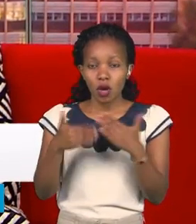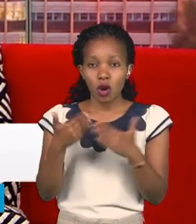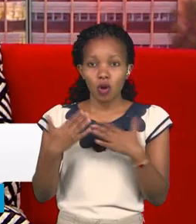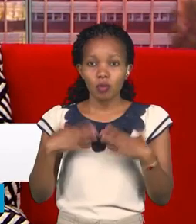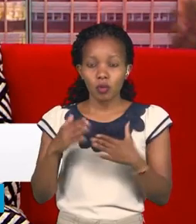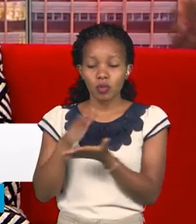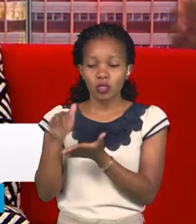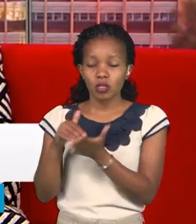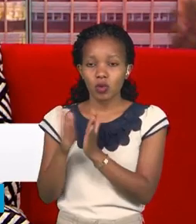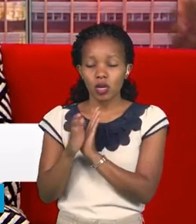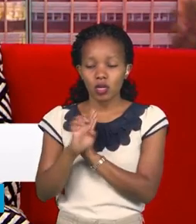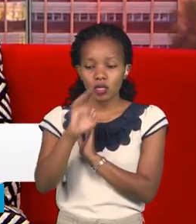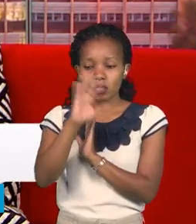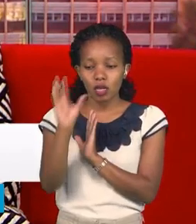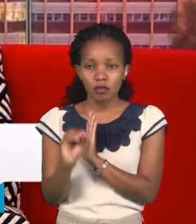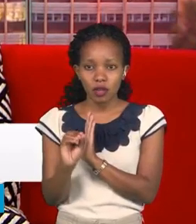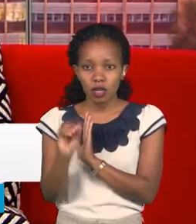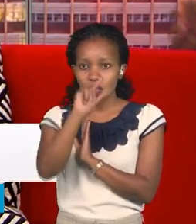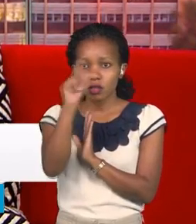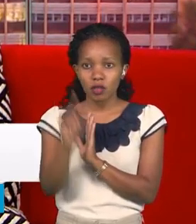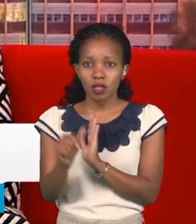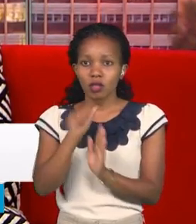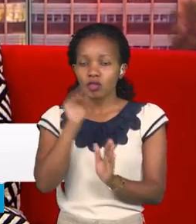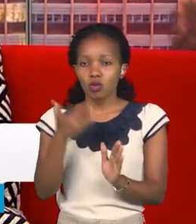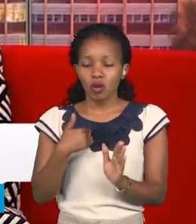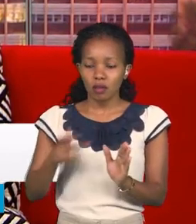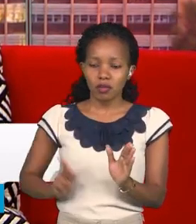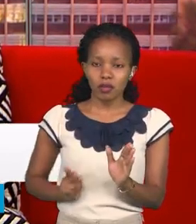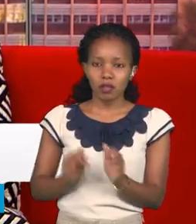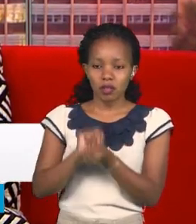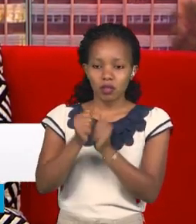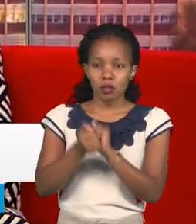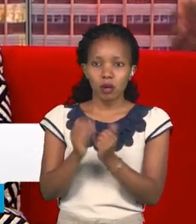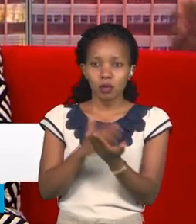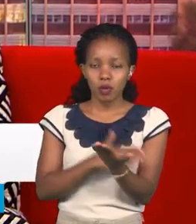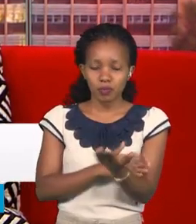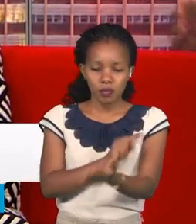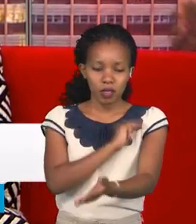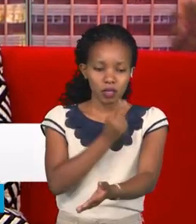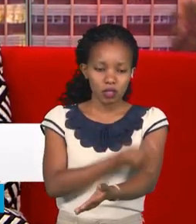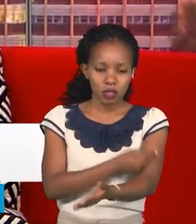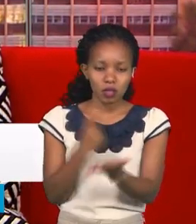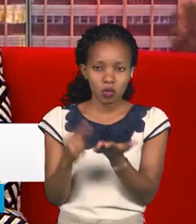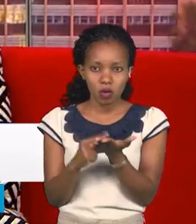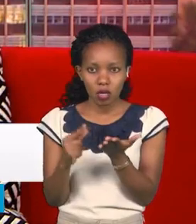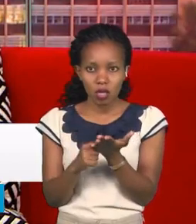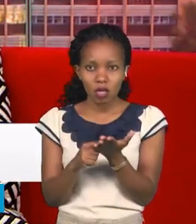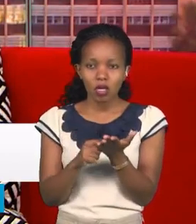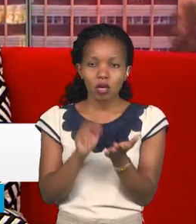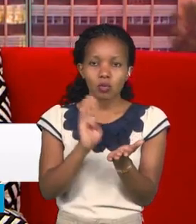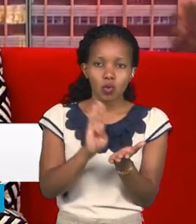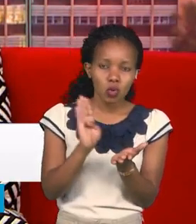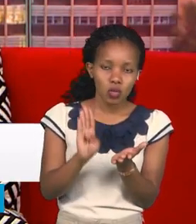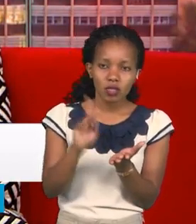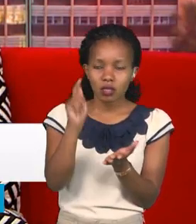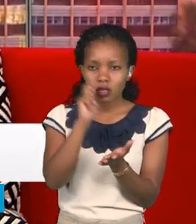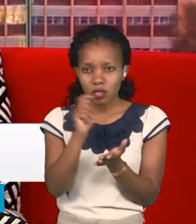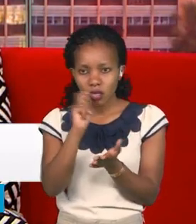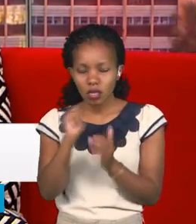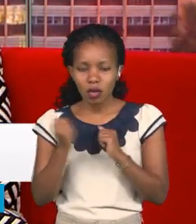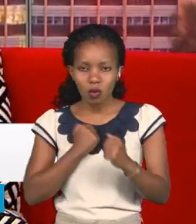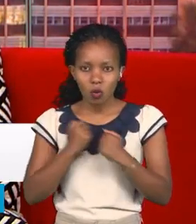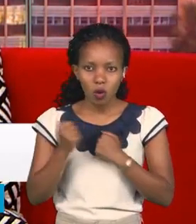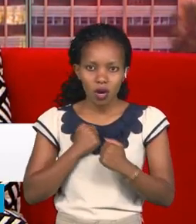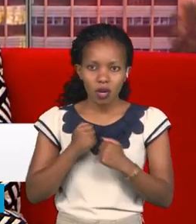African region, there is hardly any kidney transplant program. You know, you take Nigeria, you take Uganda, you take Burundi, Rwanda, Tanzania, so the